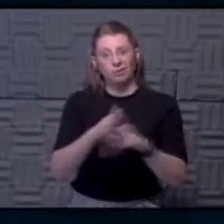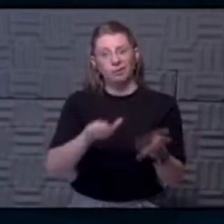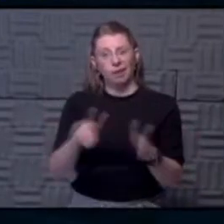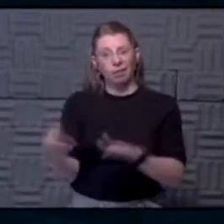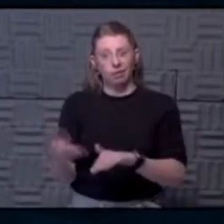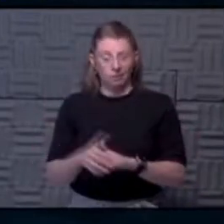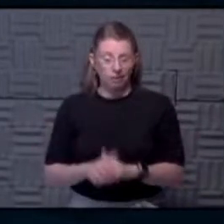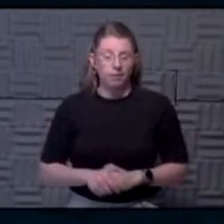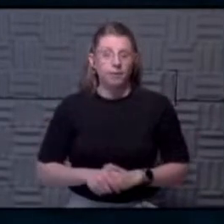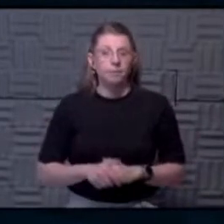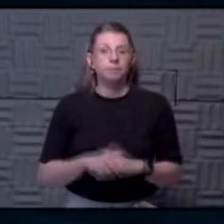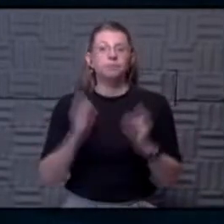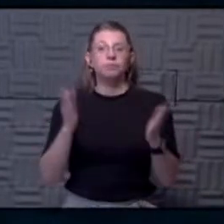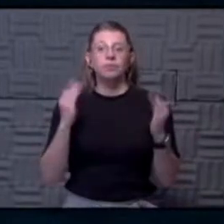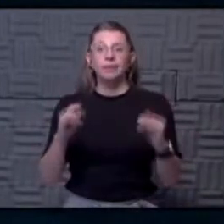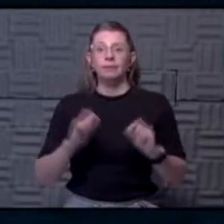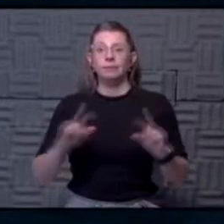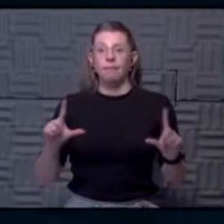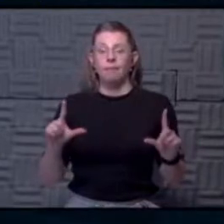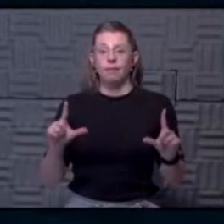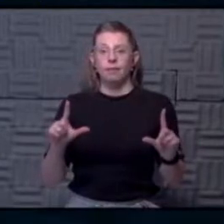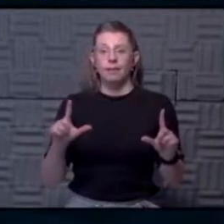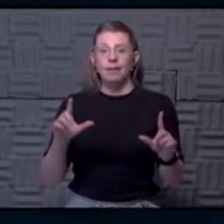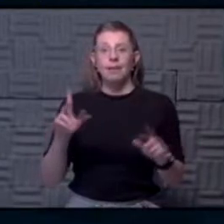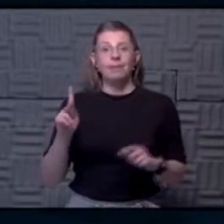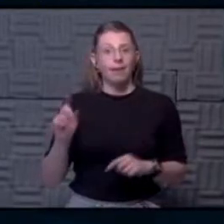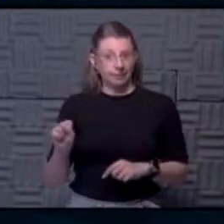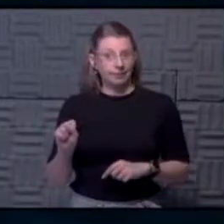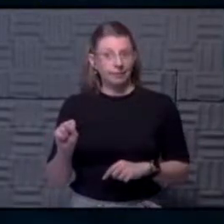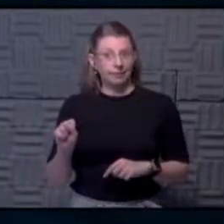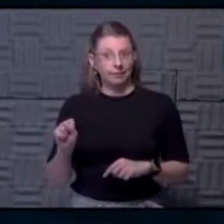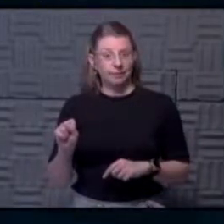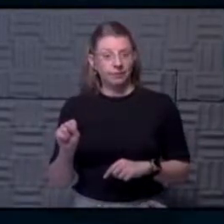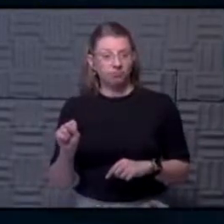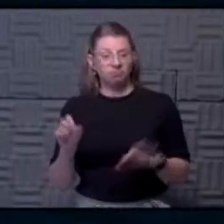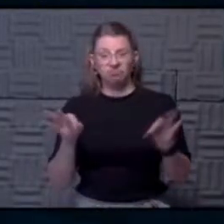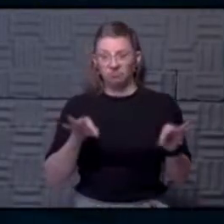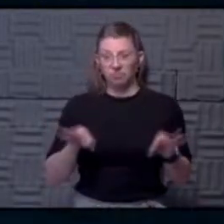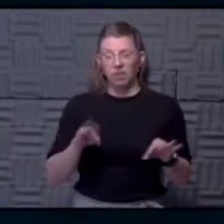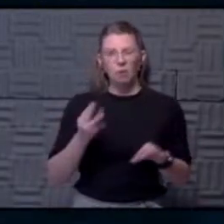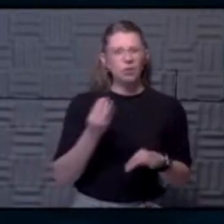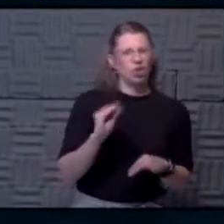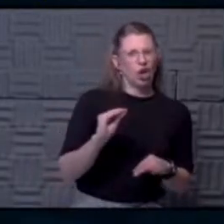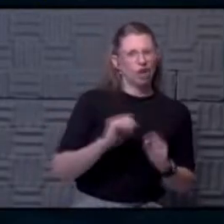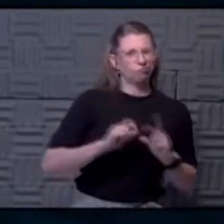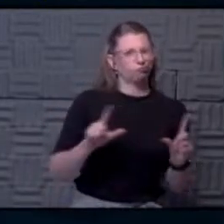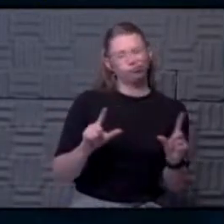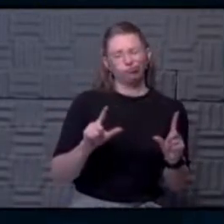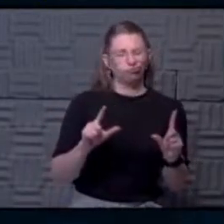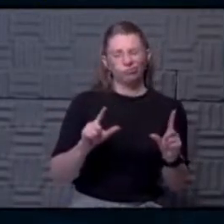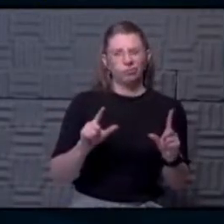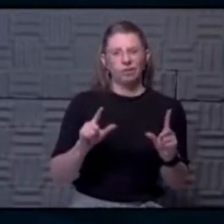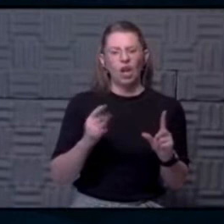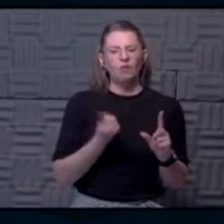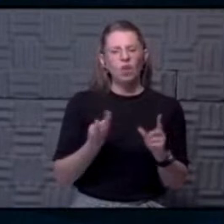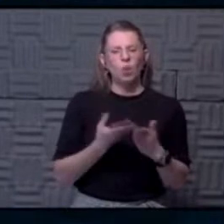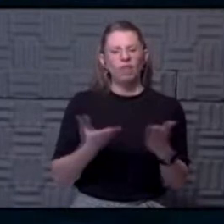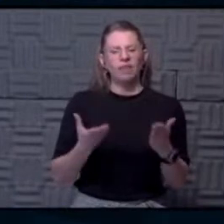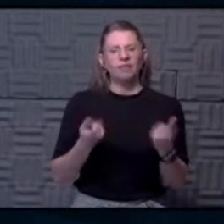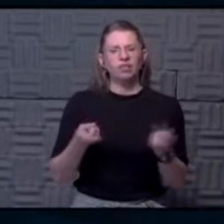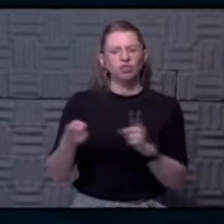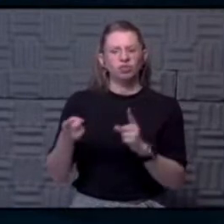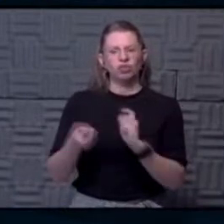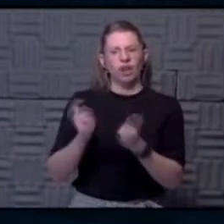The next slide talks a little bit about Kansas. And I didn't share Missouri because there have been a few things that have changed,